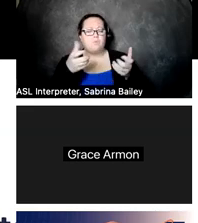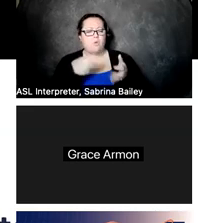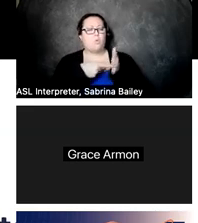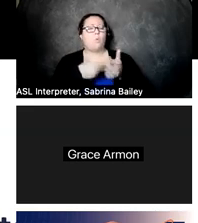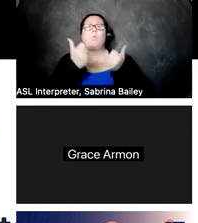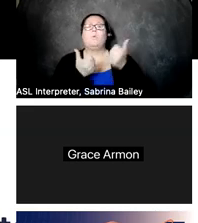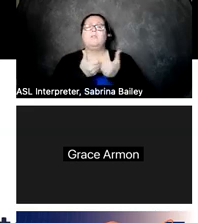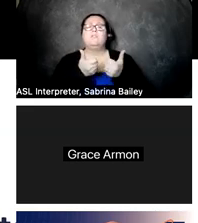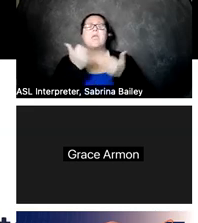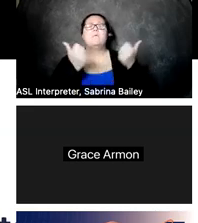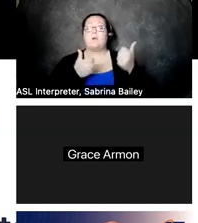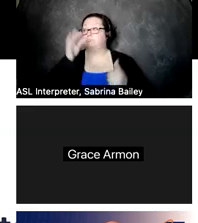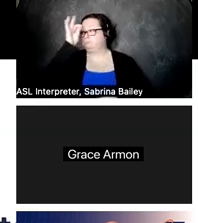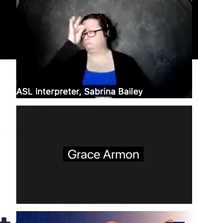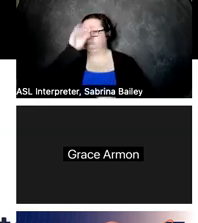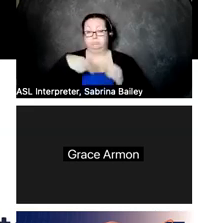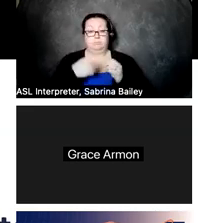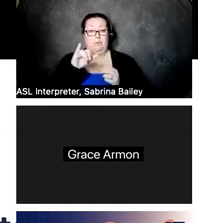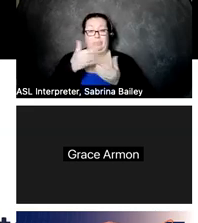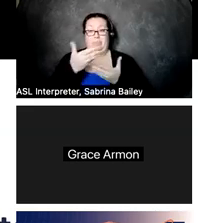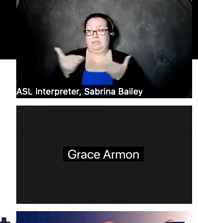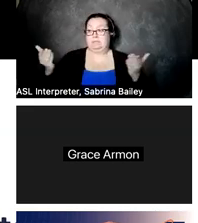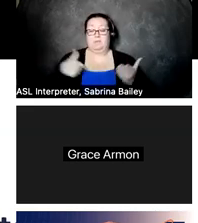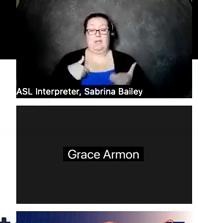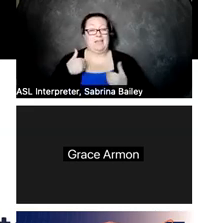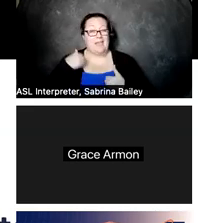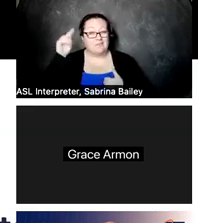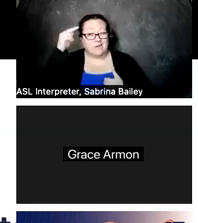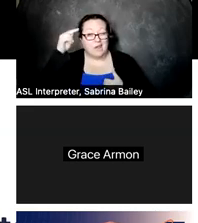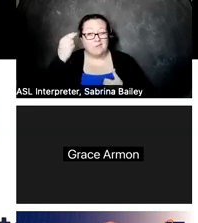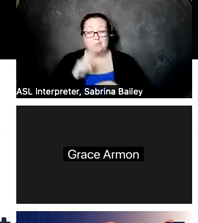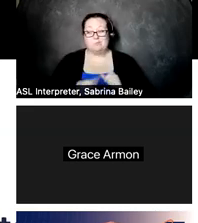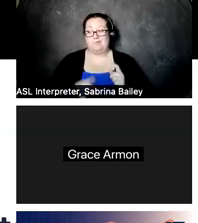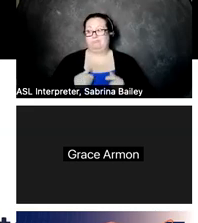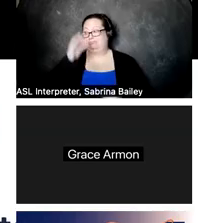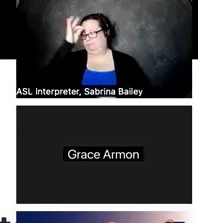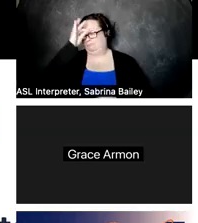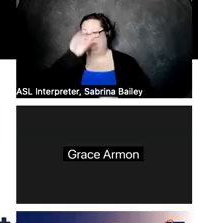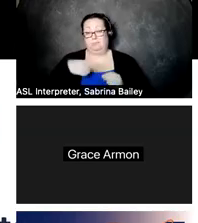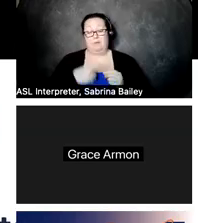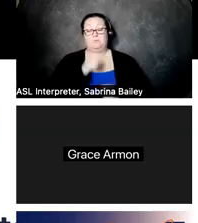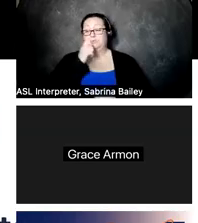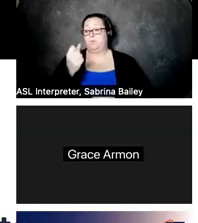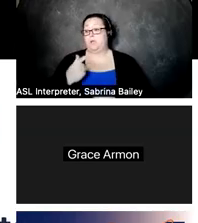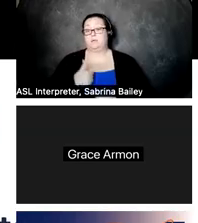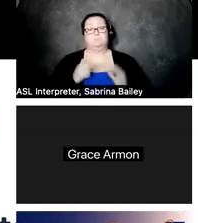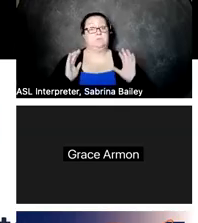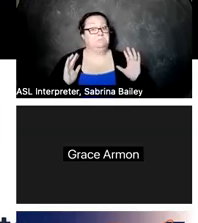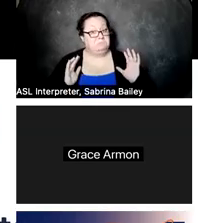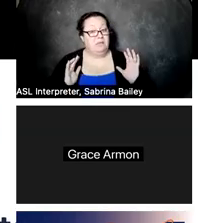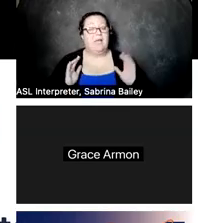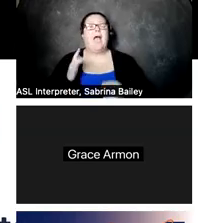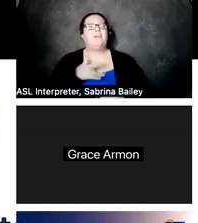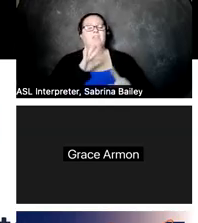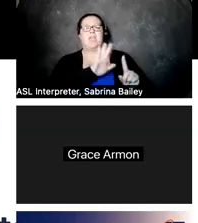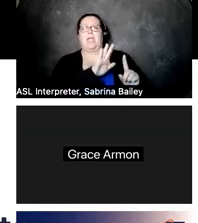tell me about them because I have no idea about this stuff. I have nephews, but I have no idea. Don't ask me. And I think that's what got